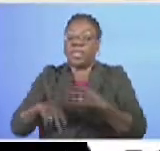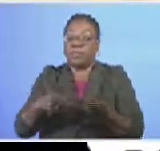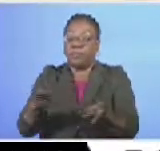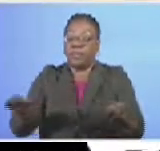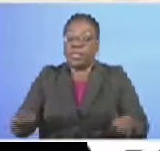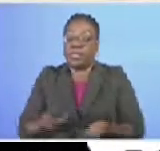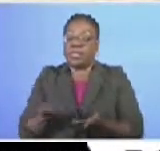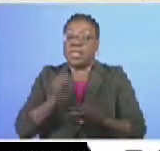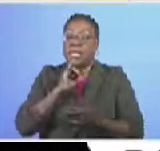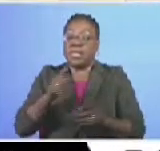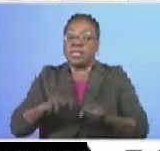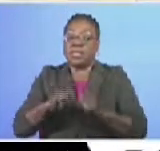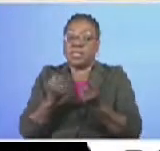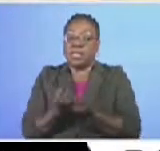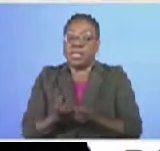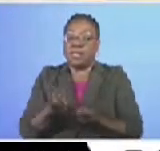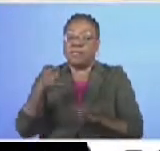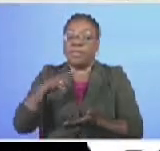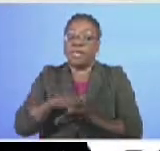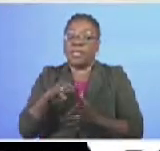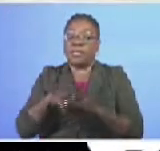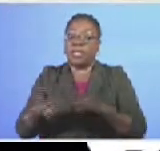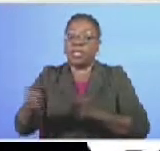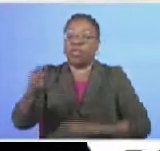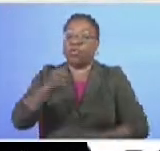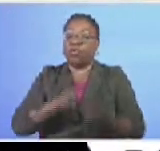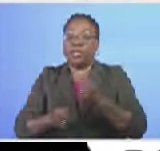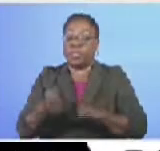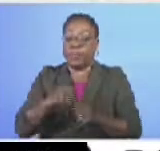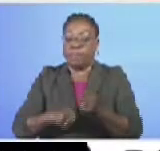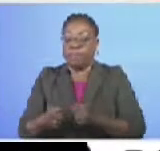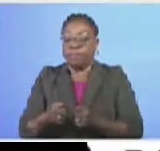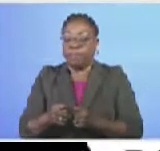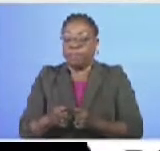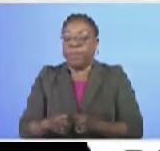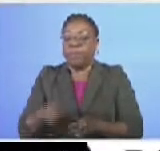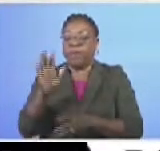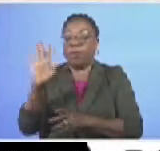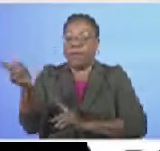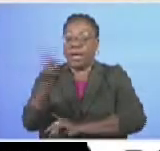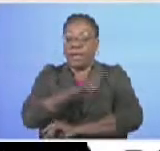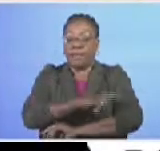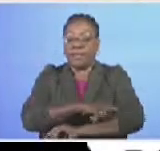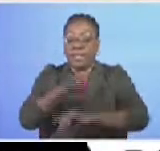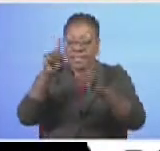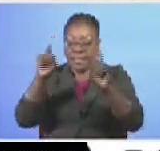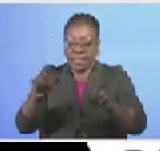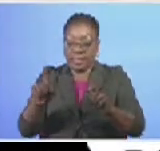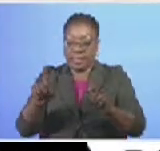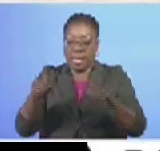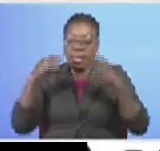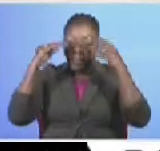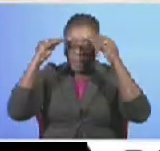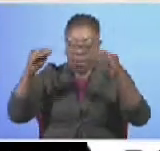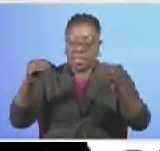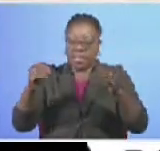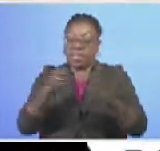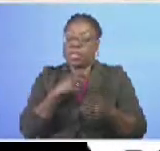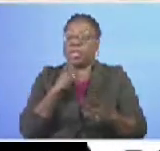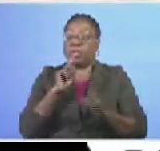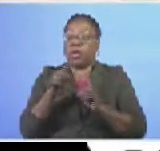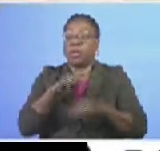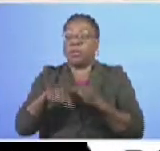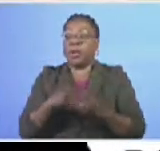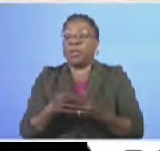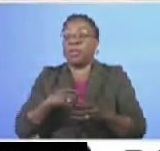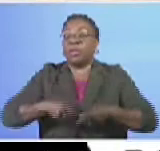to be in tourism. Tourism has put in the apparatus for it, for the 5-day test. The Minister of Tourism would have spoken to these issues during his